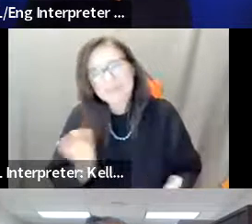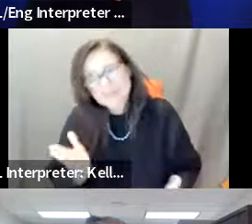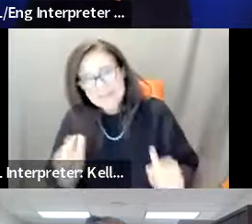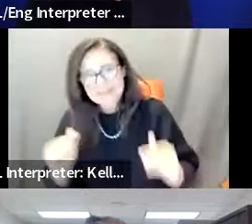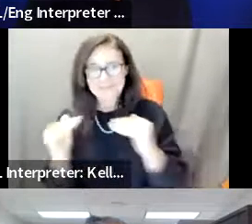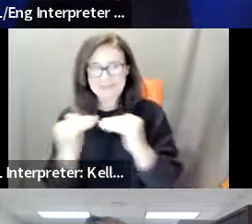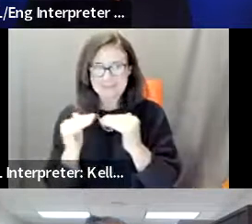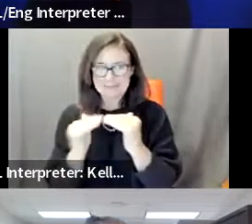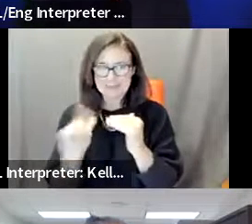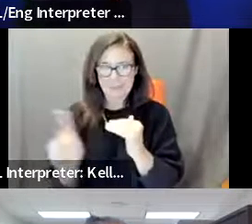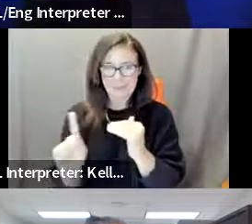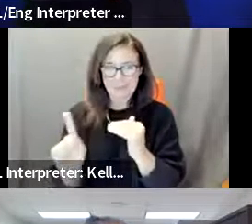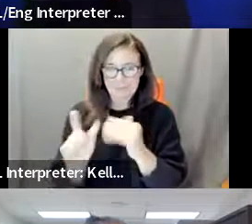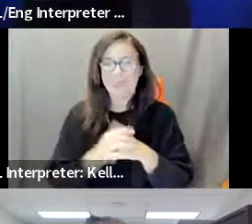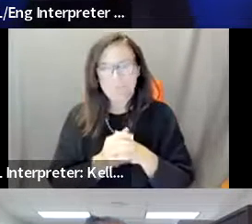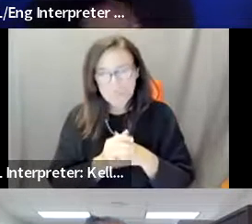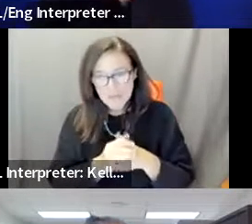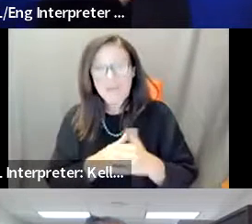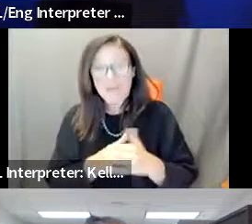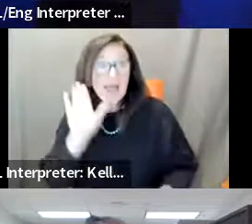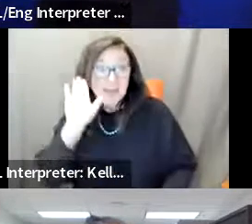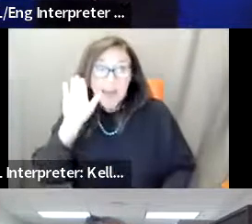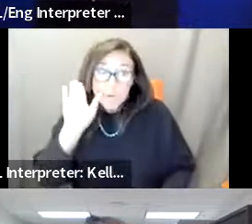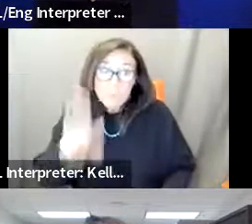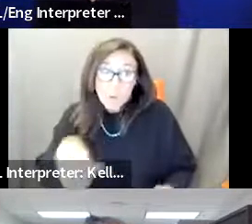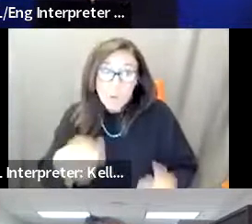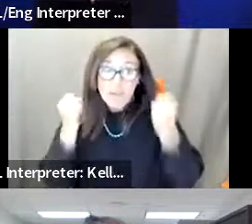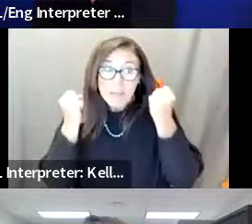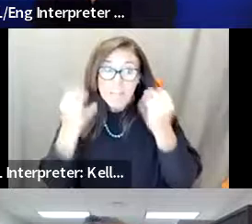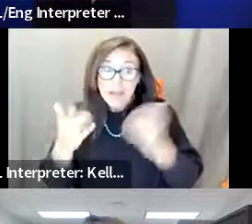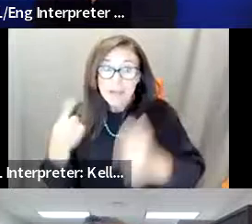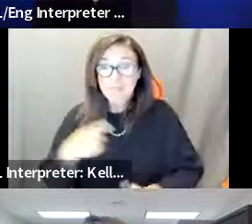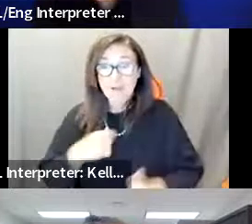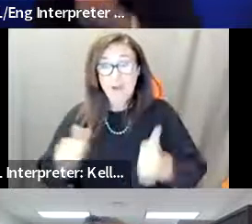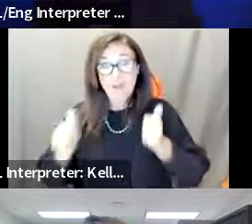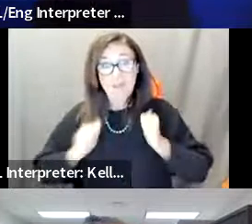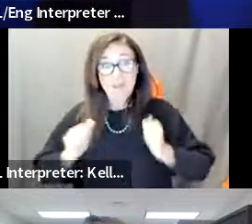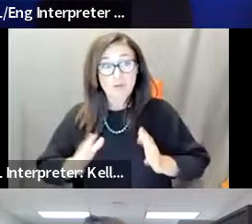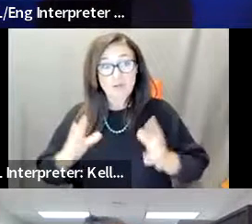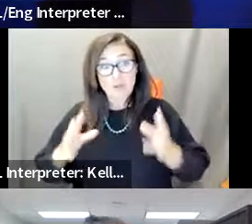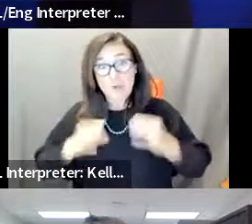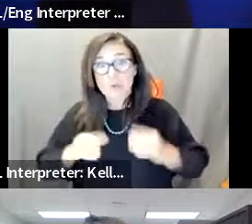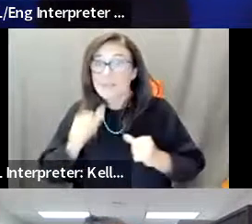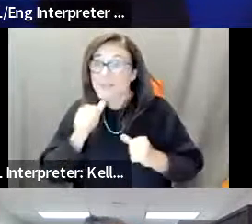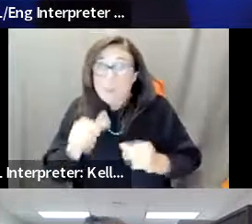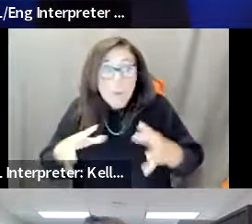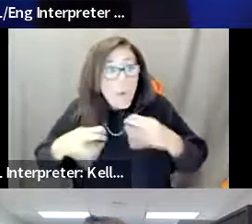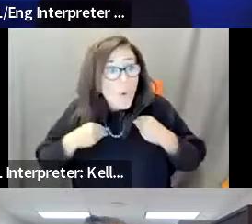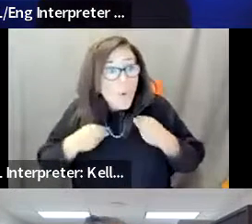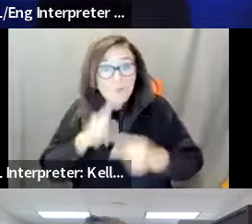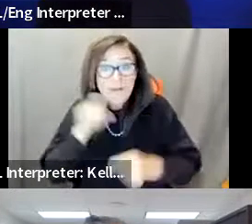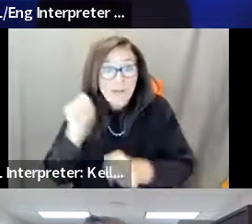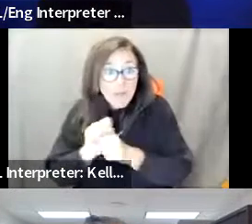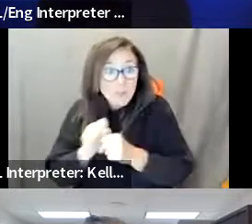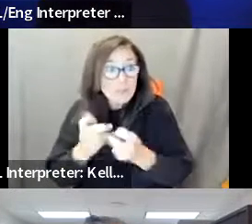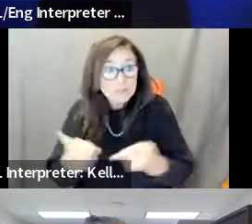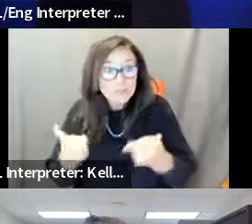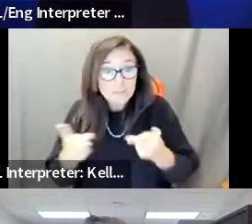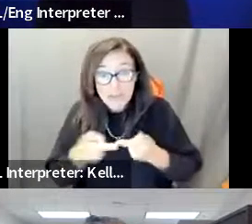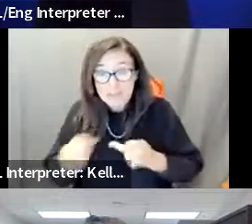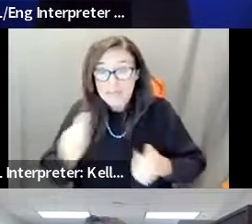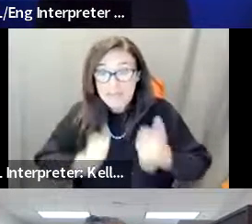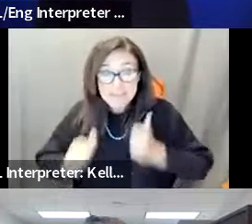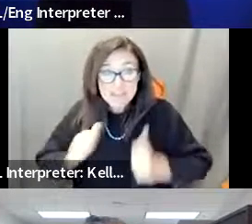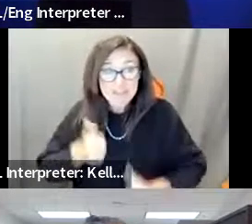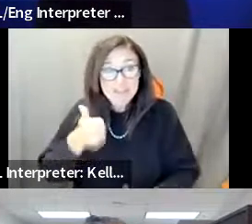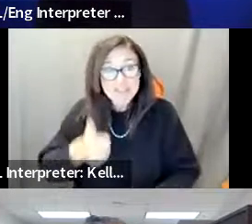in particular don't own their own space and are renting, are hopping around from theater to theater. What would it look like if